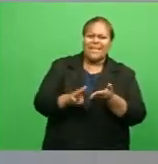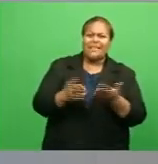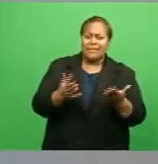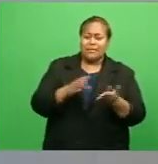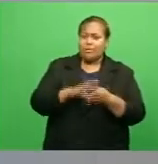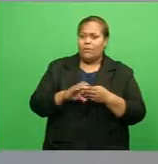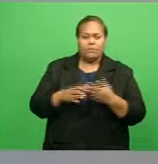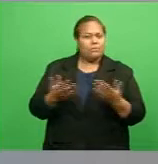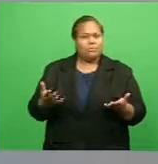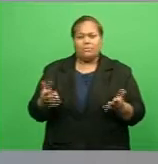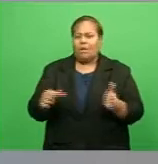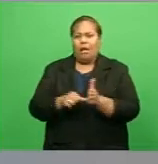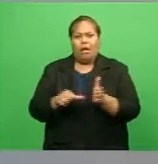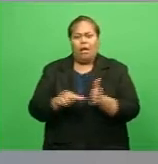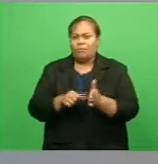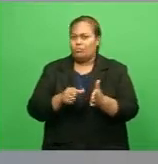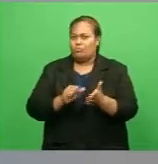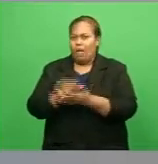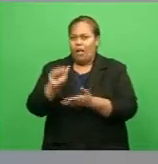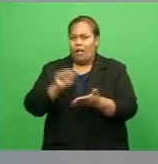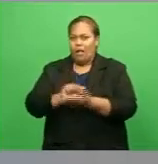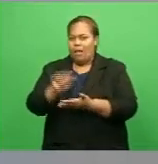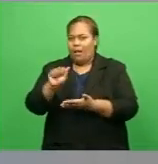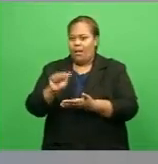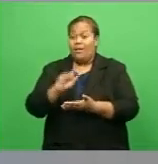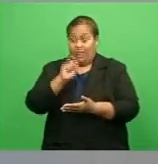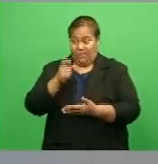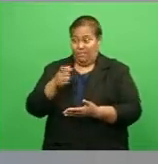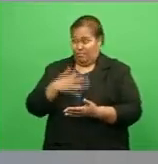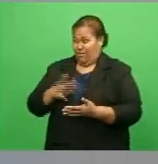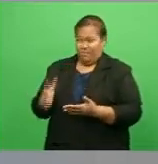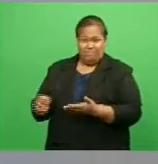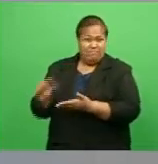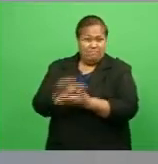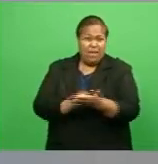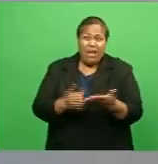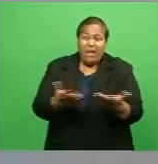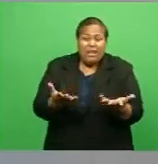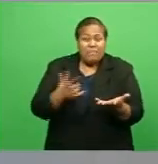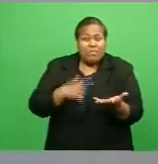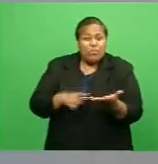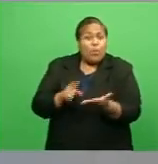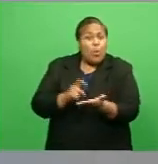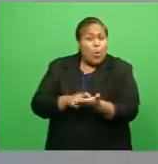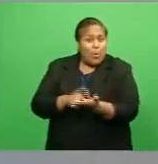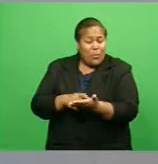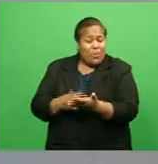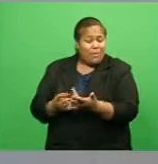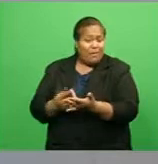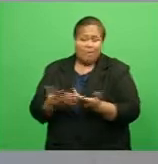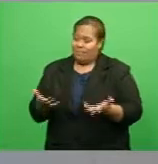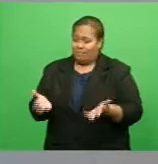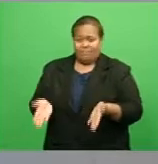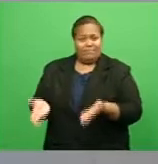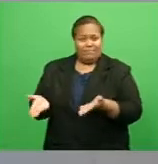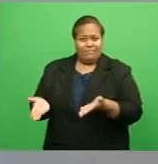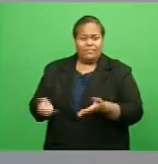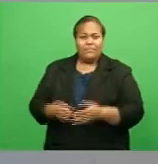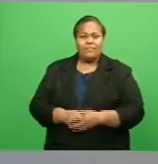constraint on those properties for those who are interested in buying because of the loans and other factors. As for the